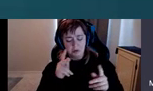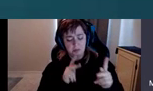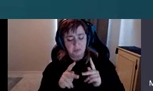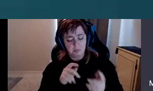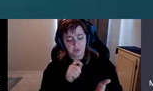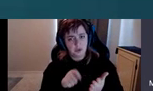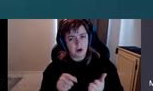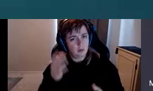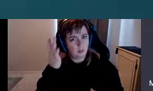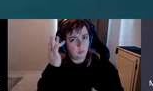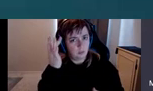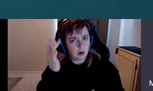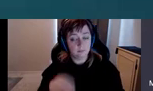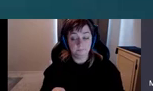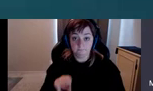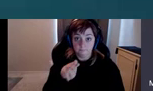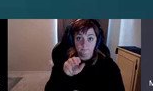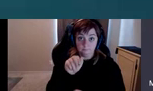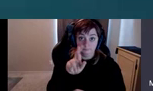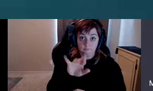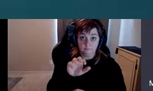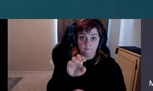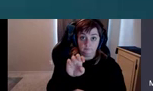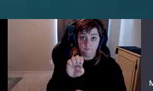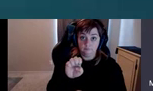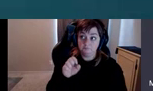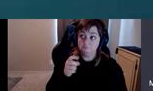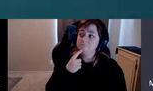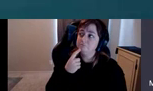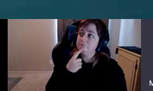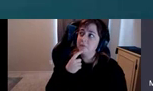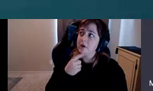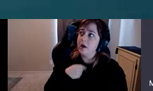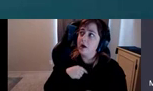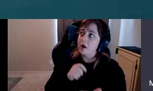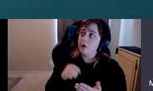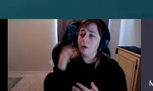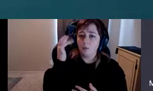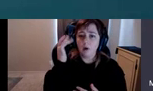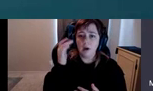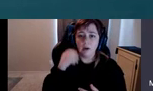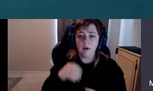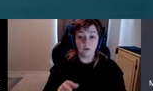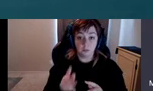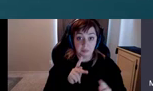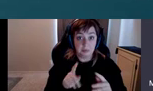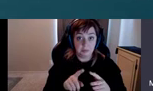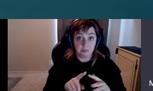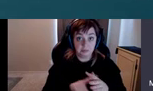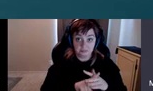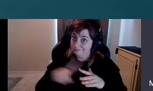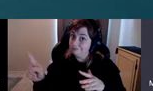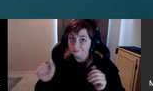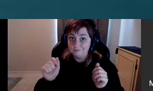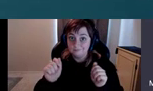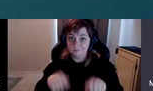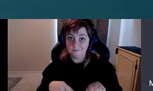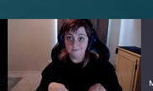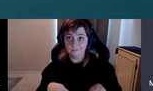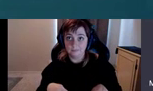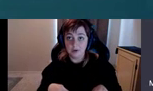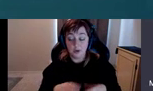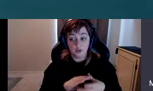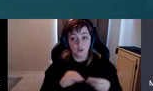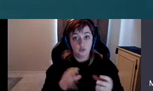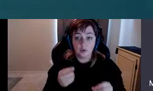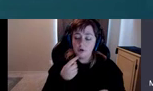is from Marie. She says, I write to help people escape, but still tell a story that needs to be told. One